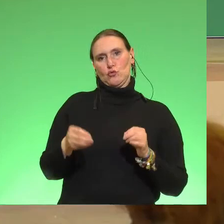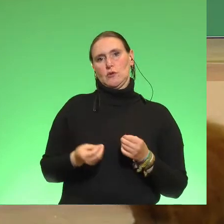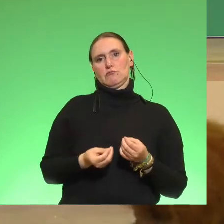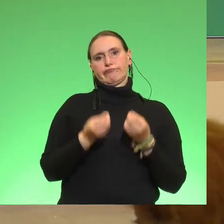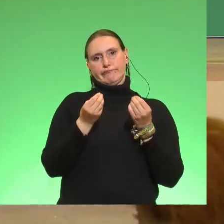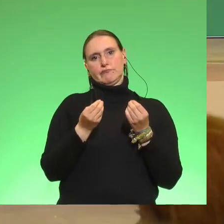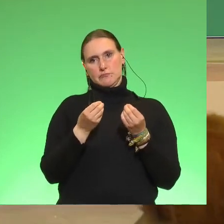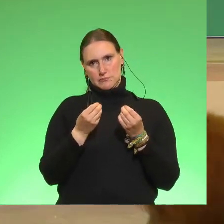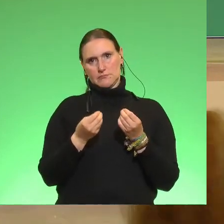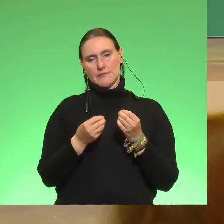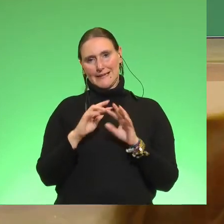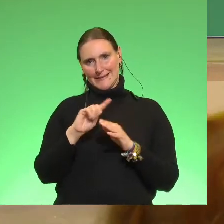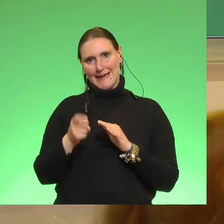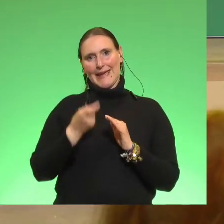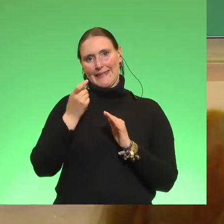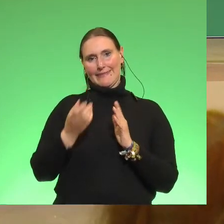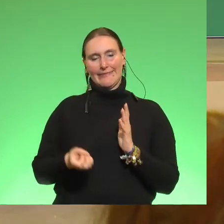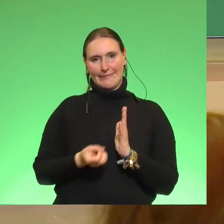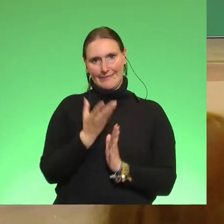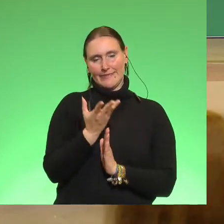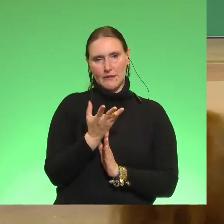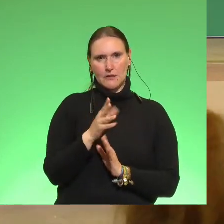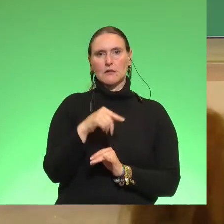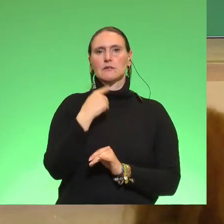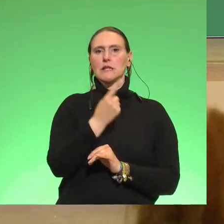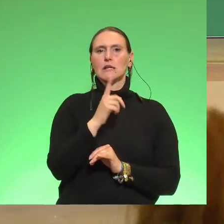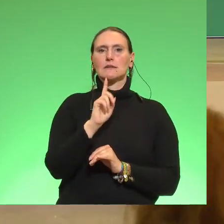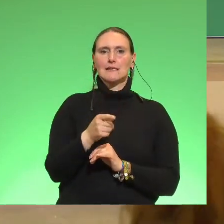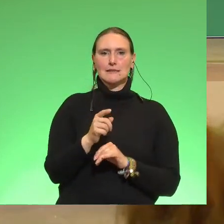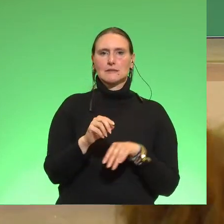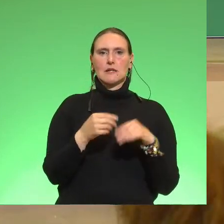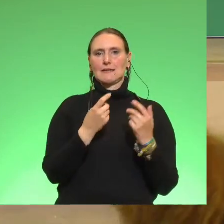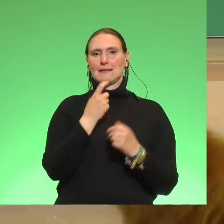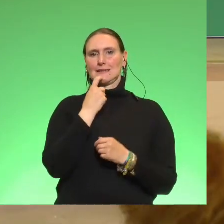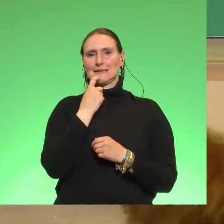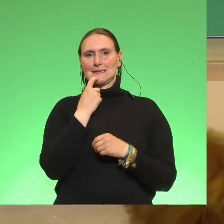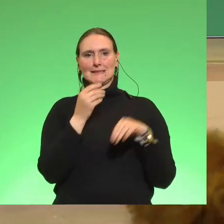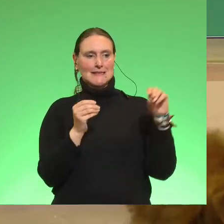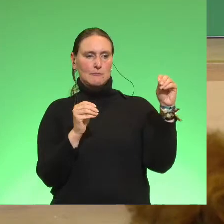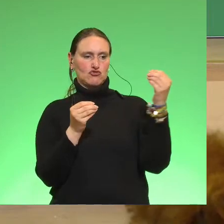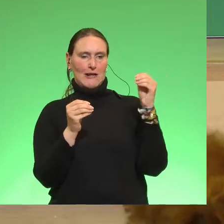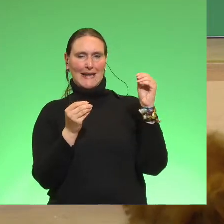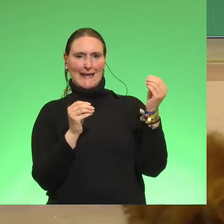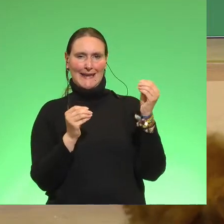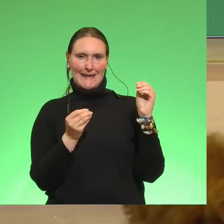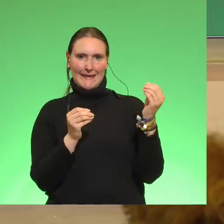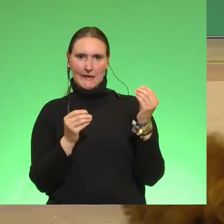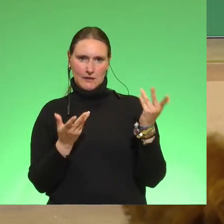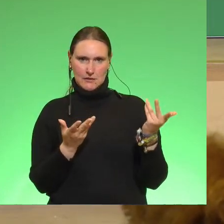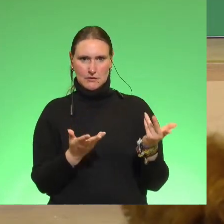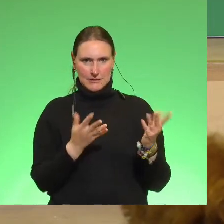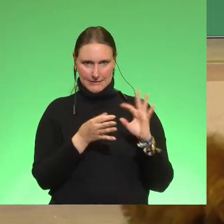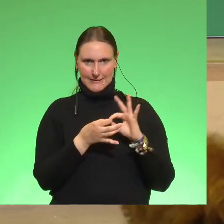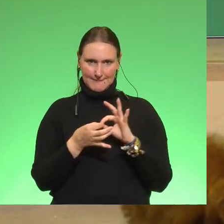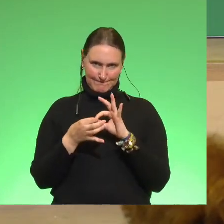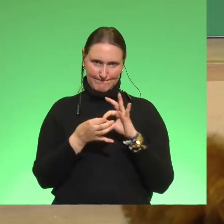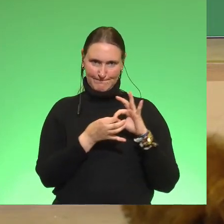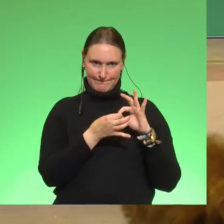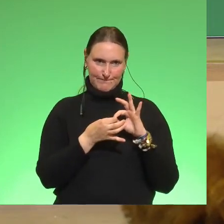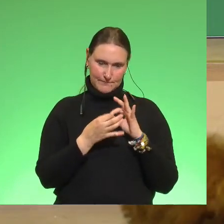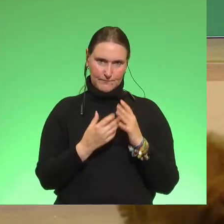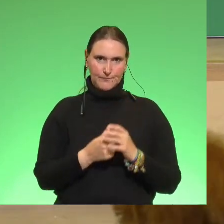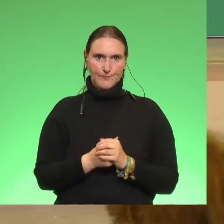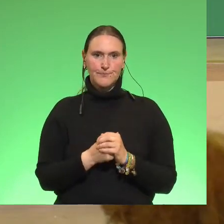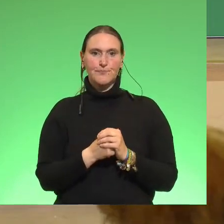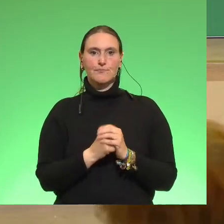as subjects, as co-subjects in this kind of like relational context. And in